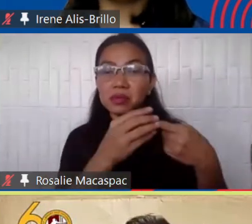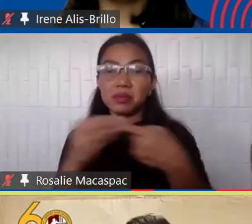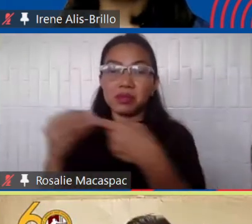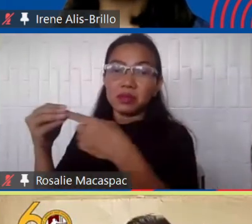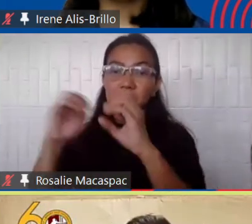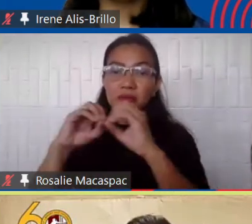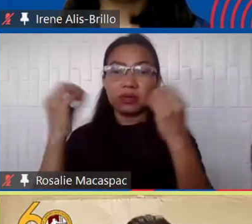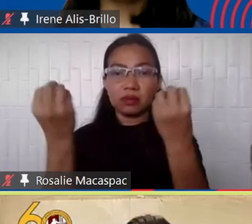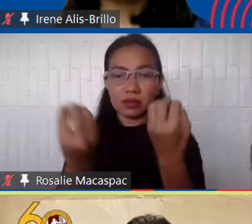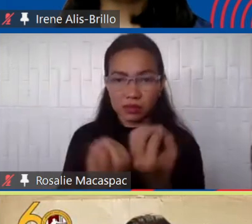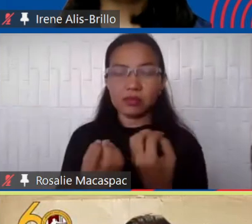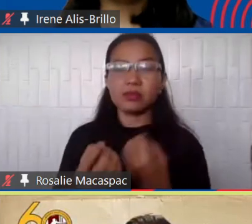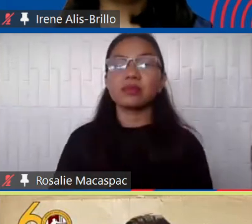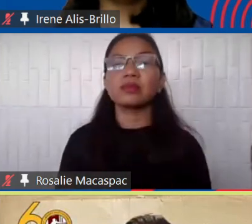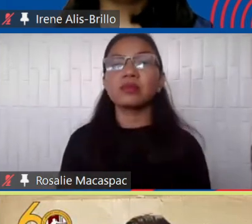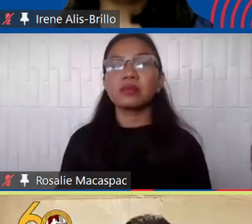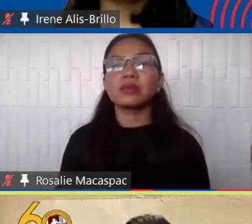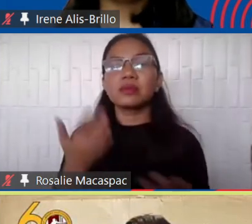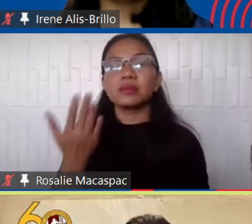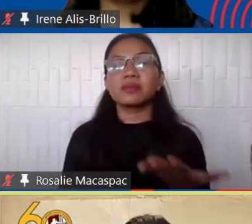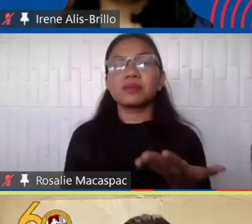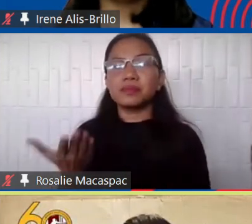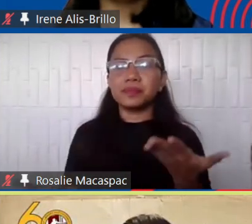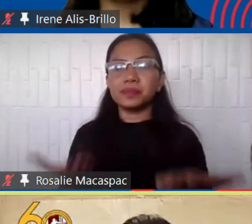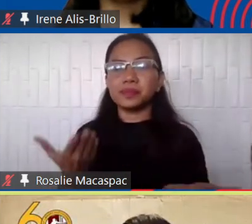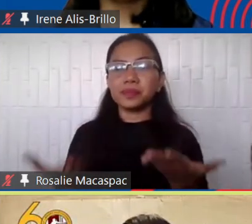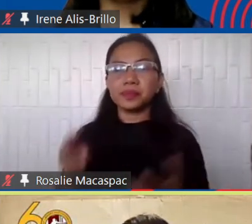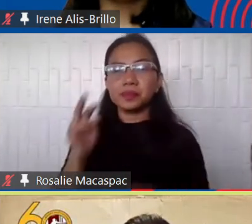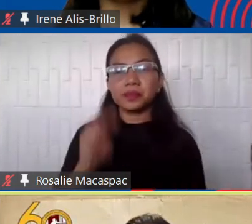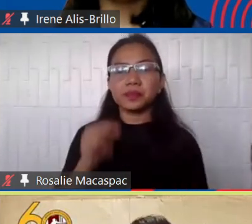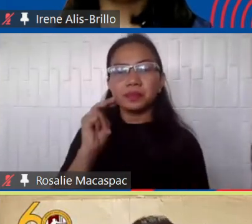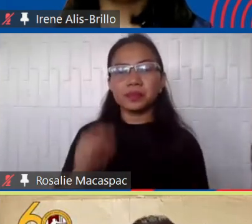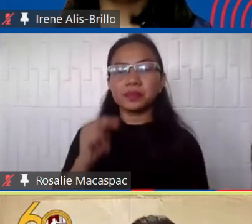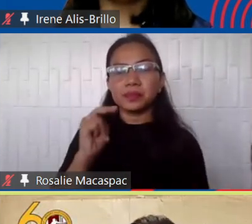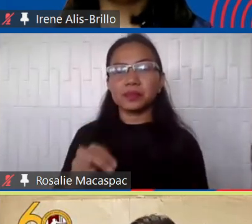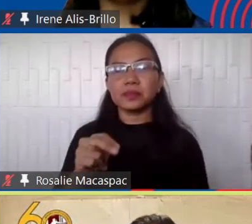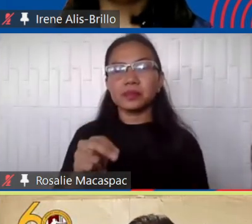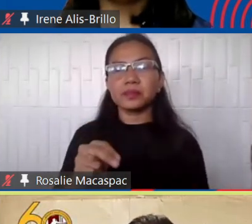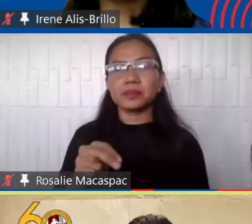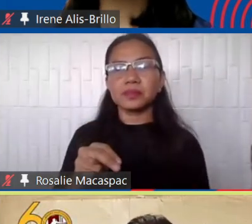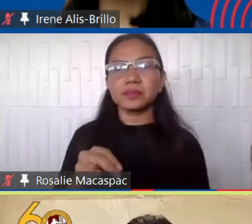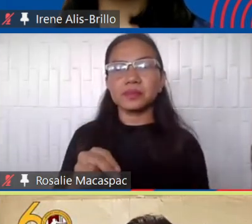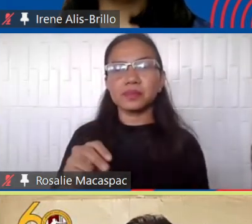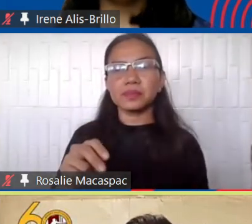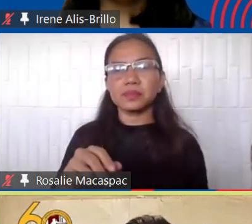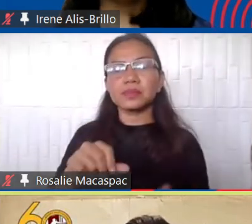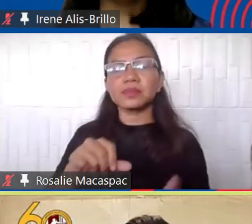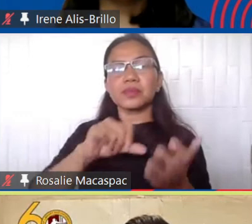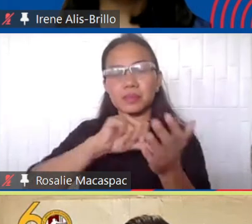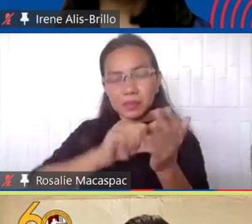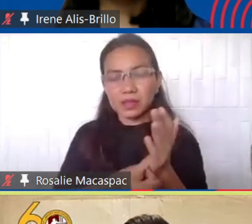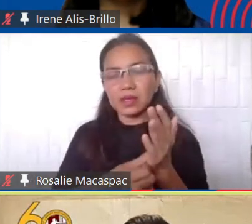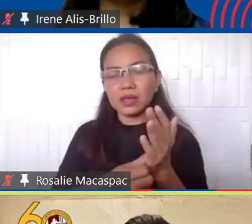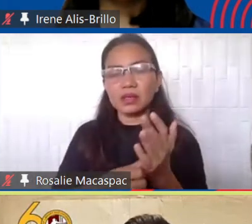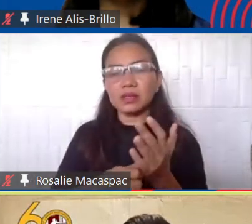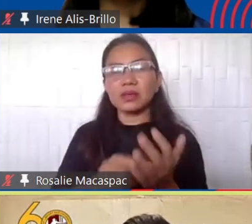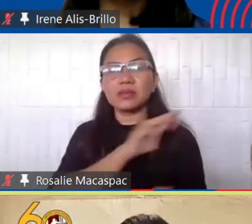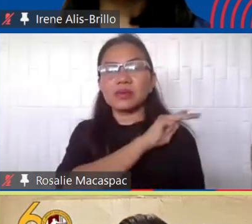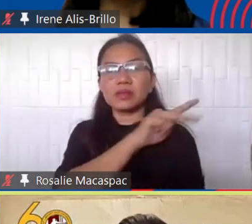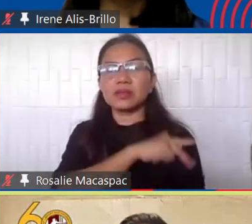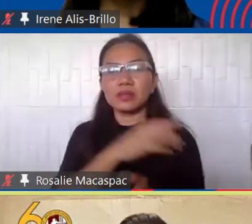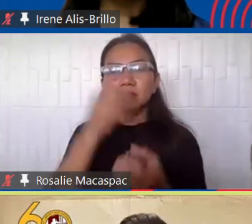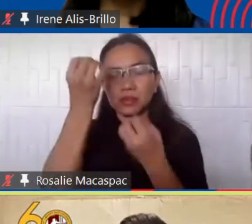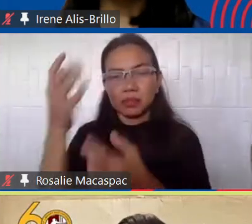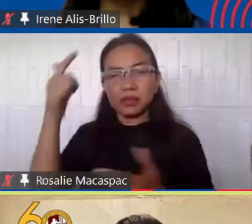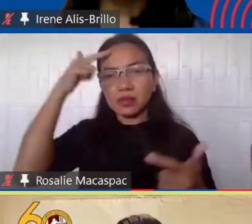organization. So maybe they need to redact some information. But ultimately, the goal